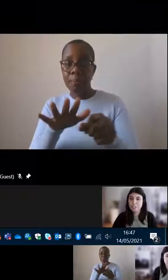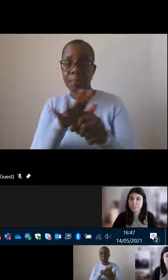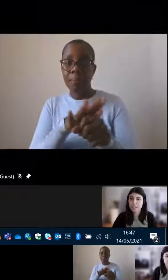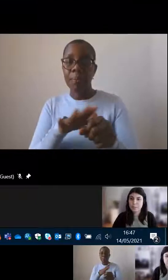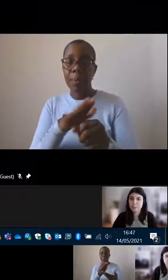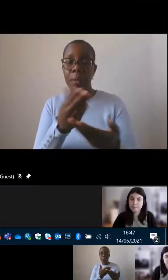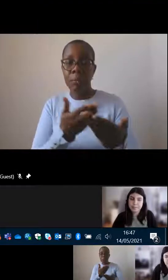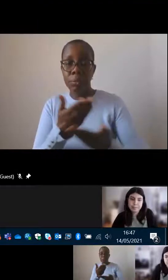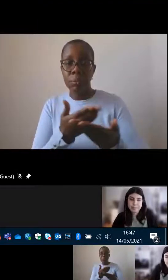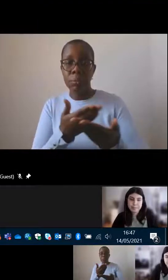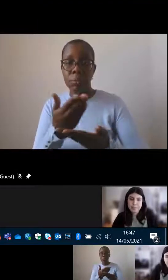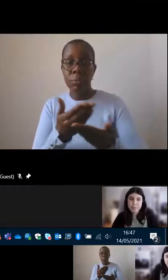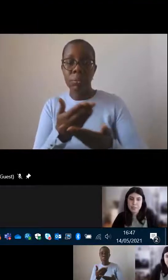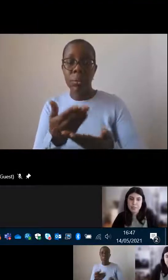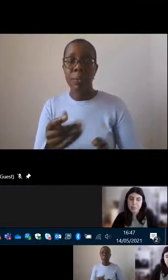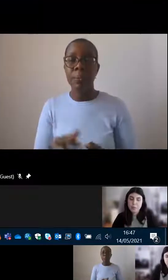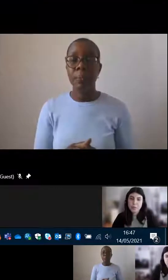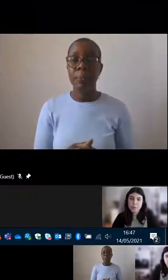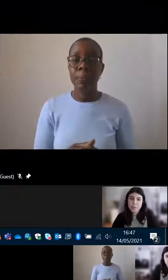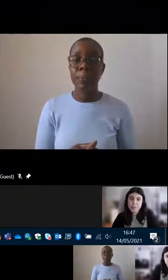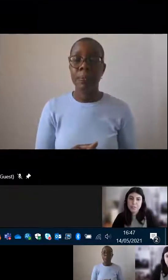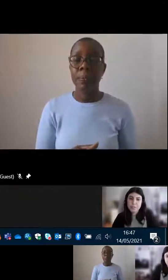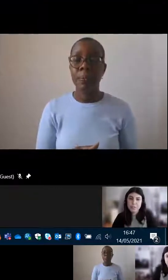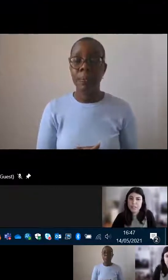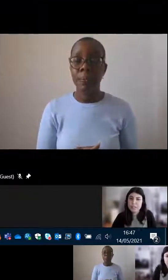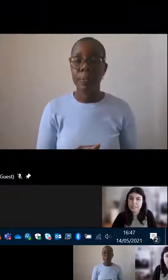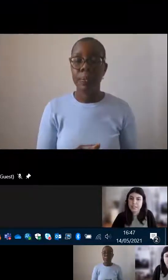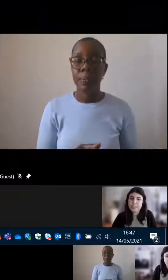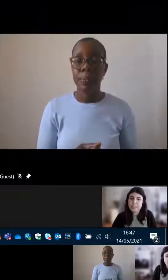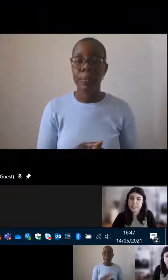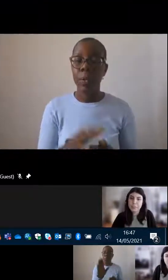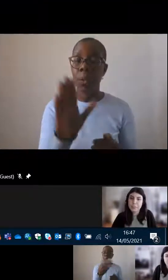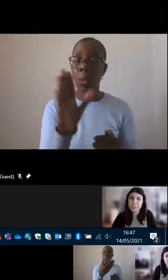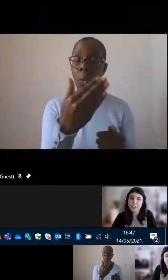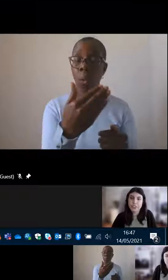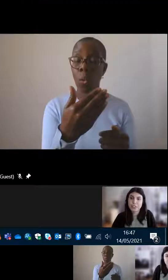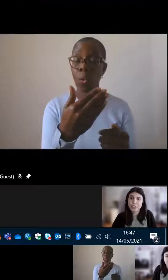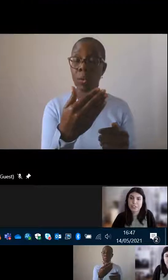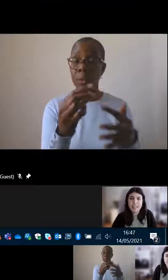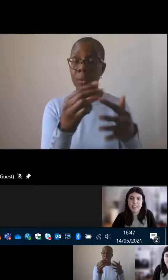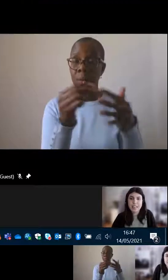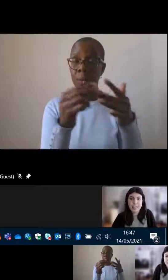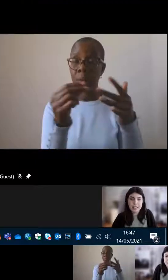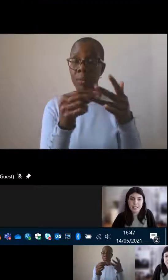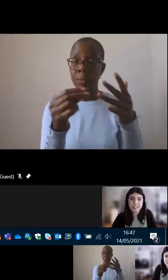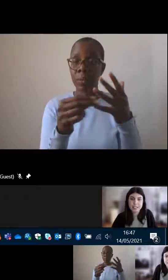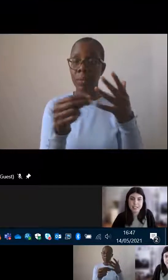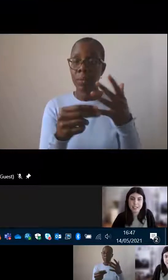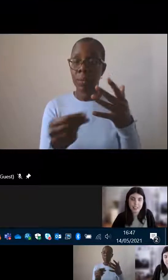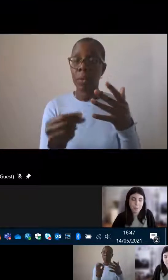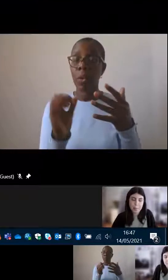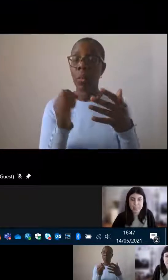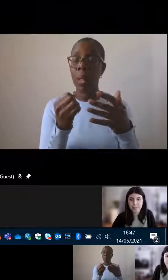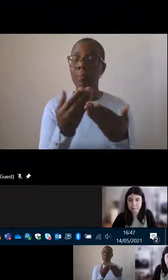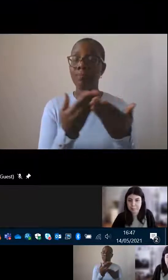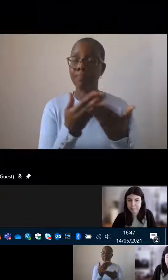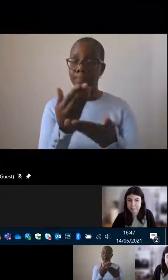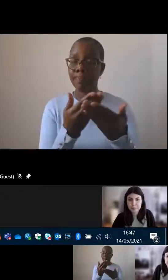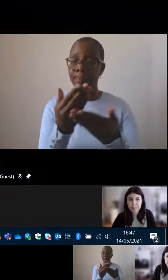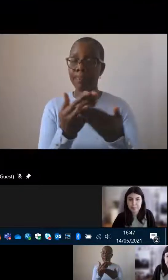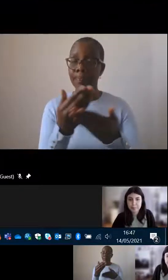as you this year. So all of those factors is what we're going to cover today in this